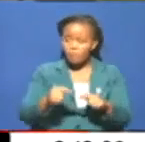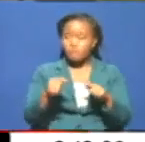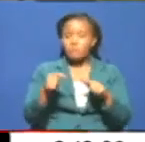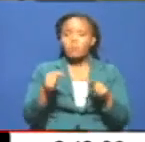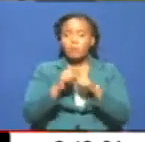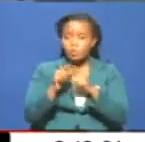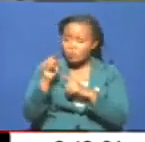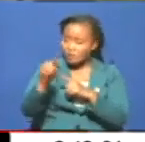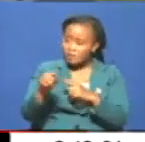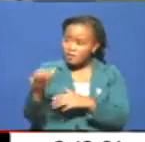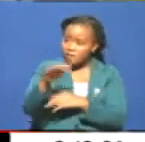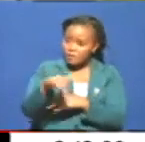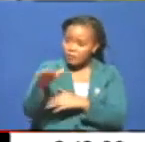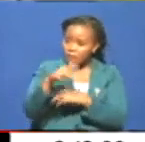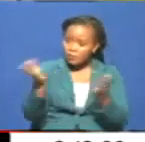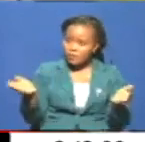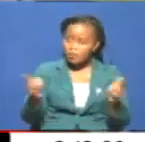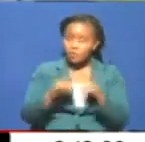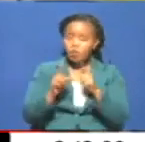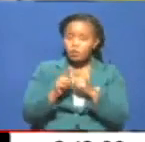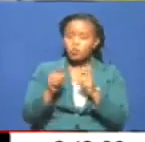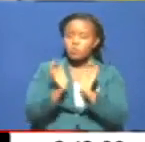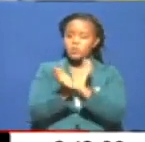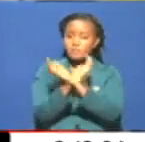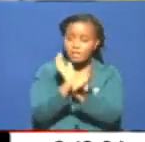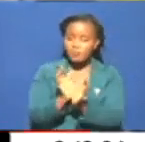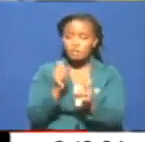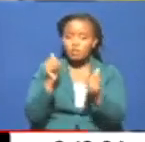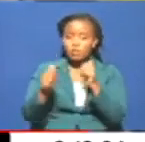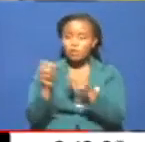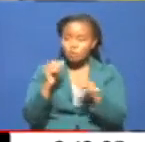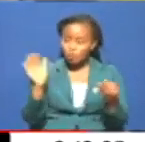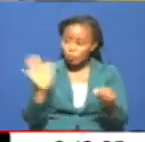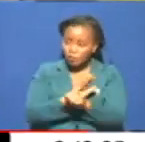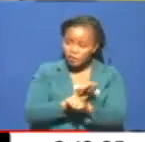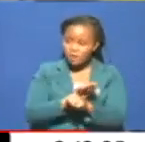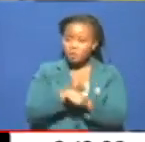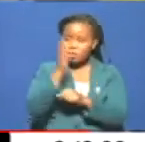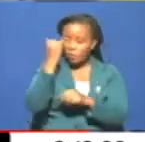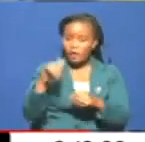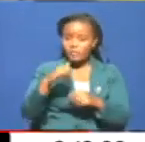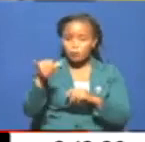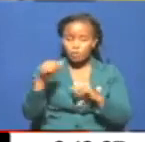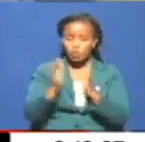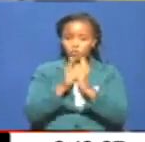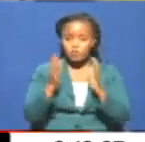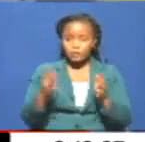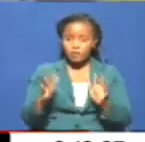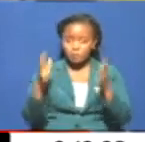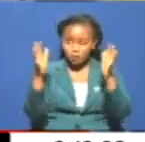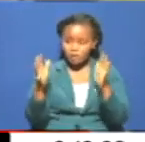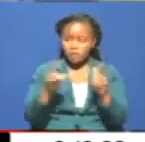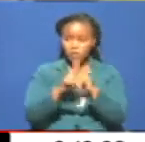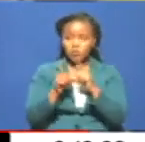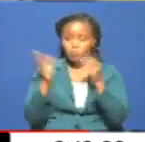site, this facility is the one that's complete to host Jamhuri Day. So the rest will be finished in